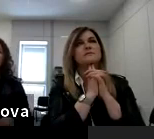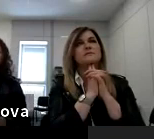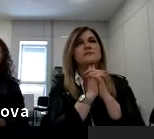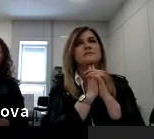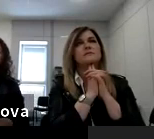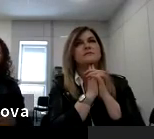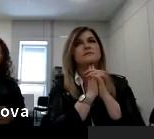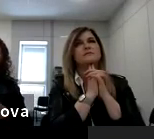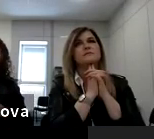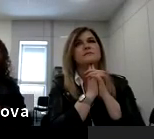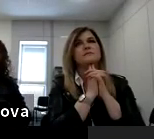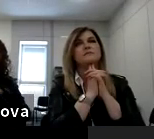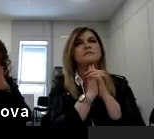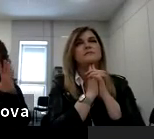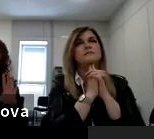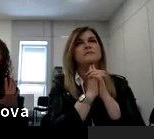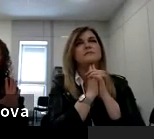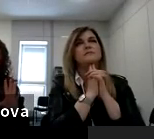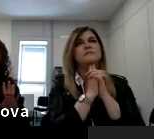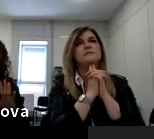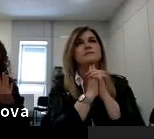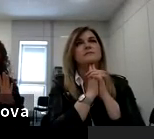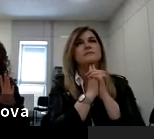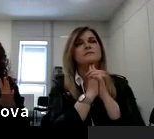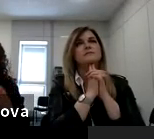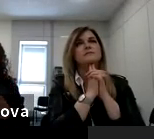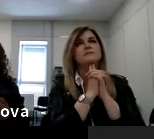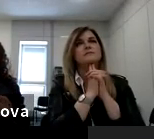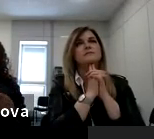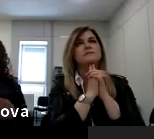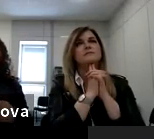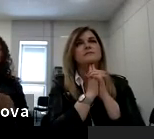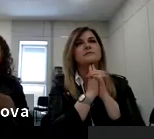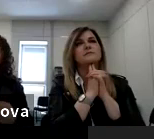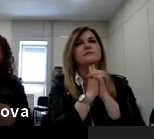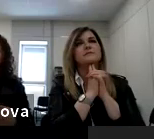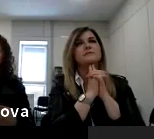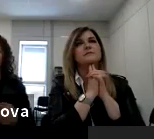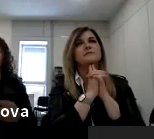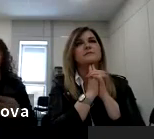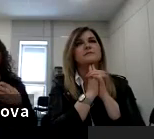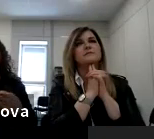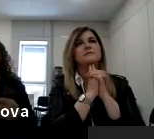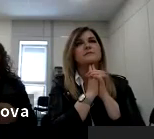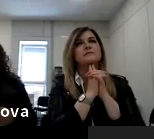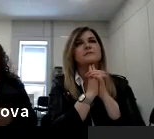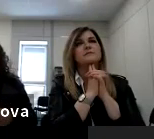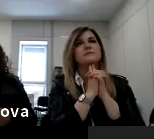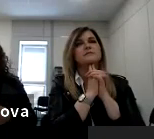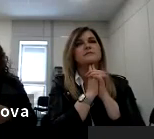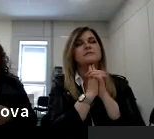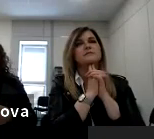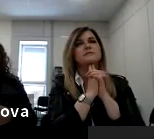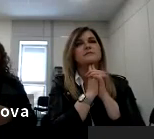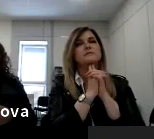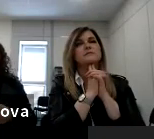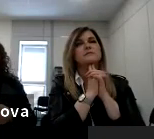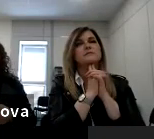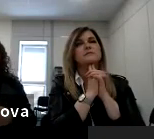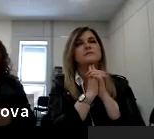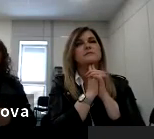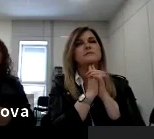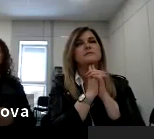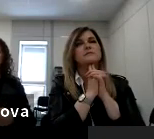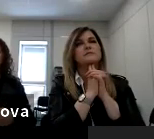see, we have some diffused lighting from tubes, but we not see the light source, so it is